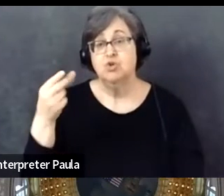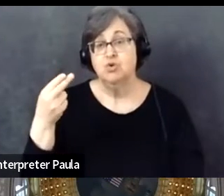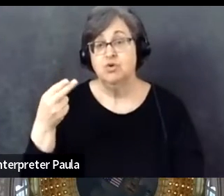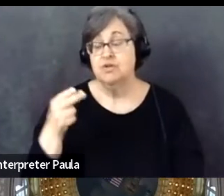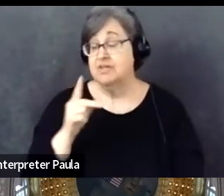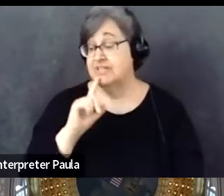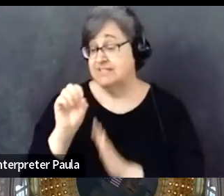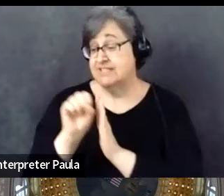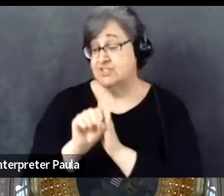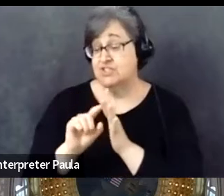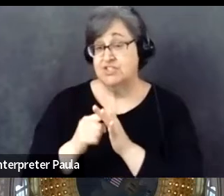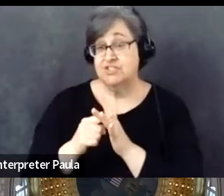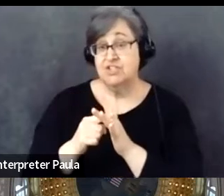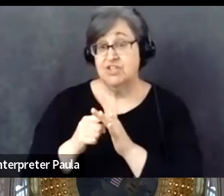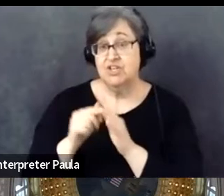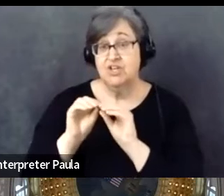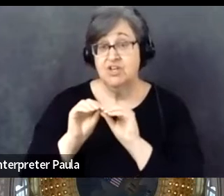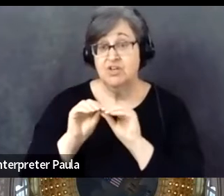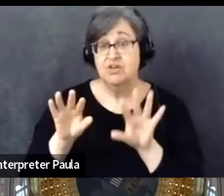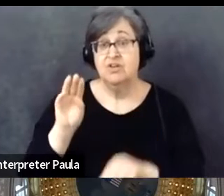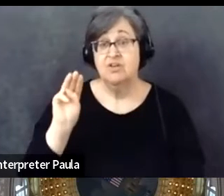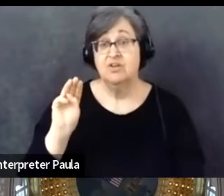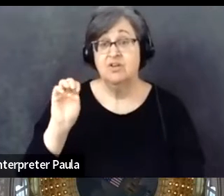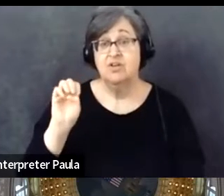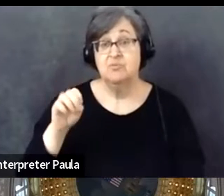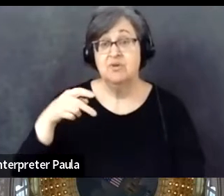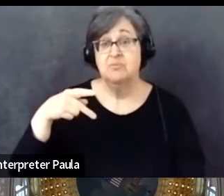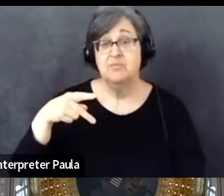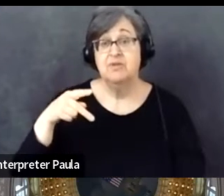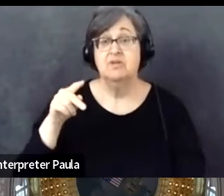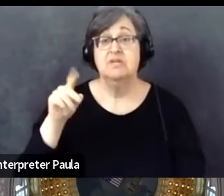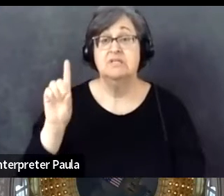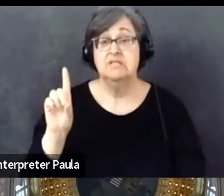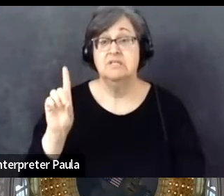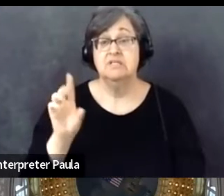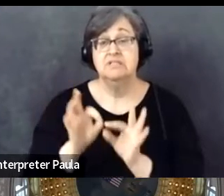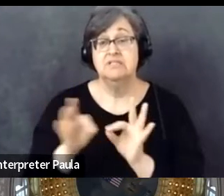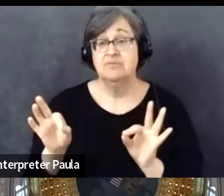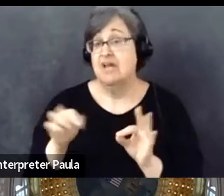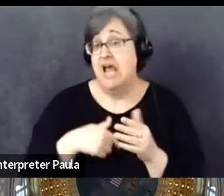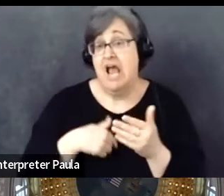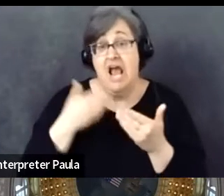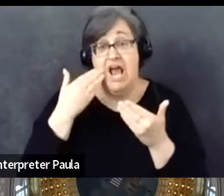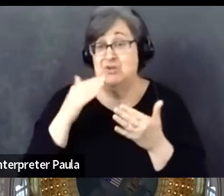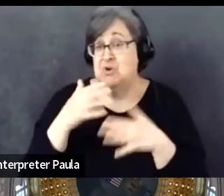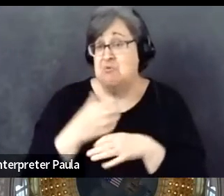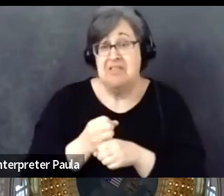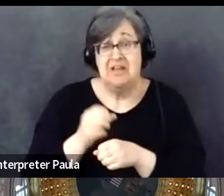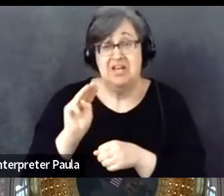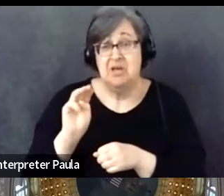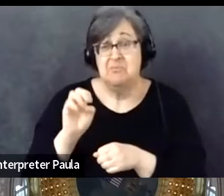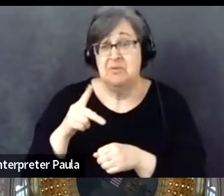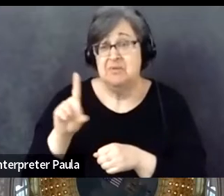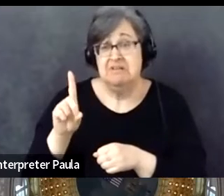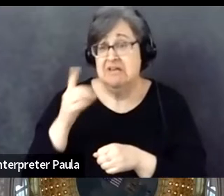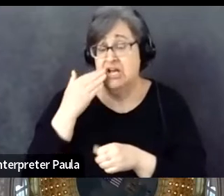the state going to start mailing out MEPD statements in the near future? And I don't know that acronym. That's not